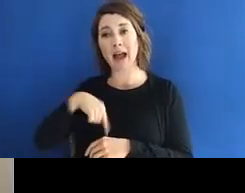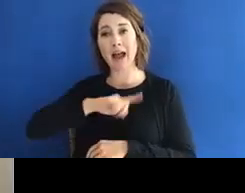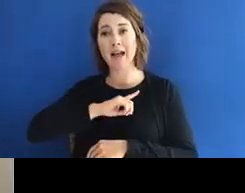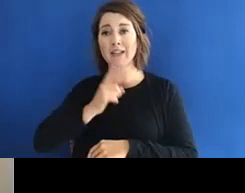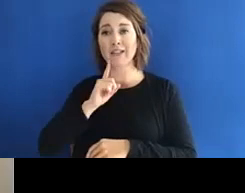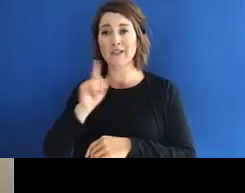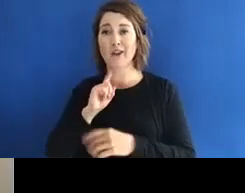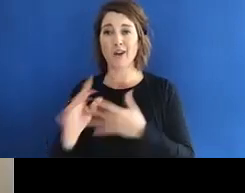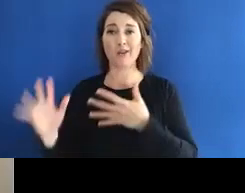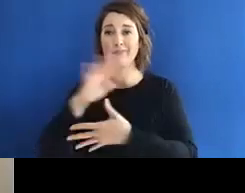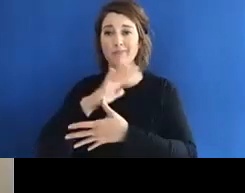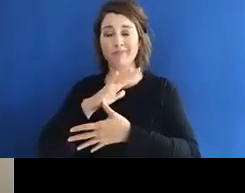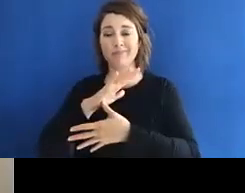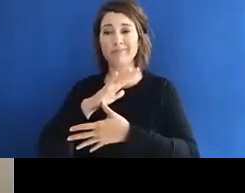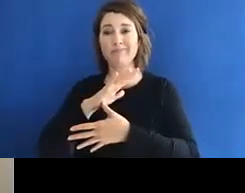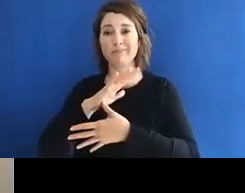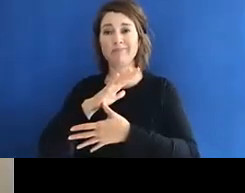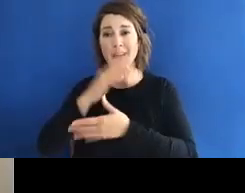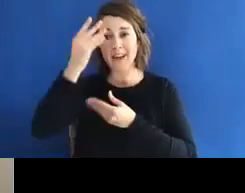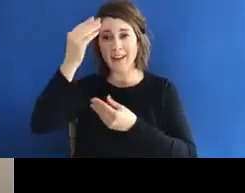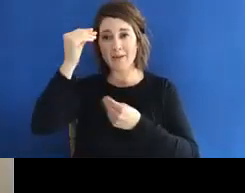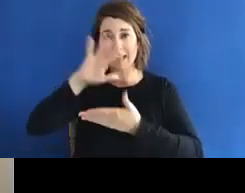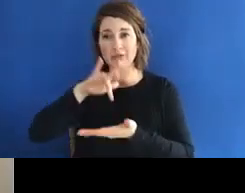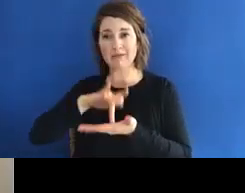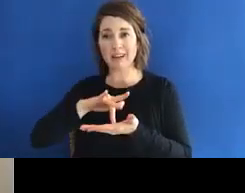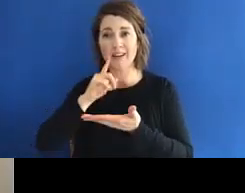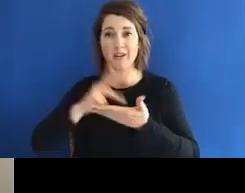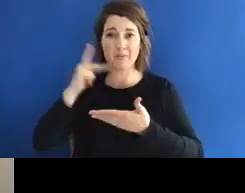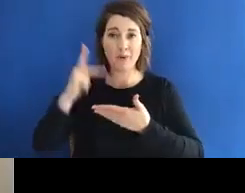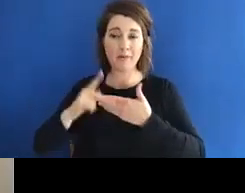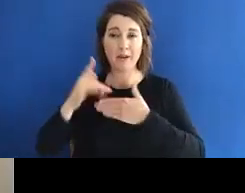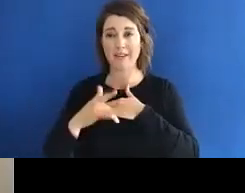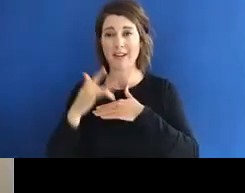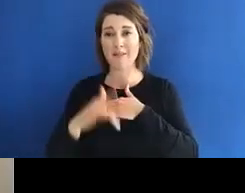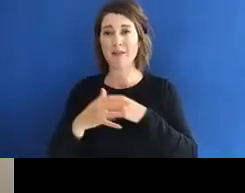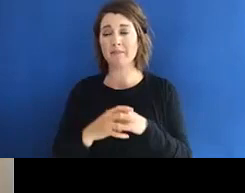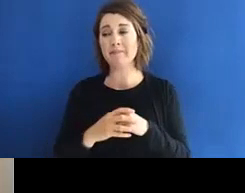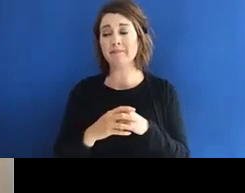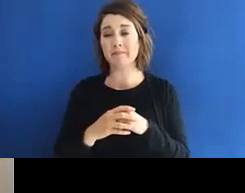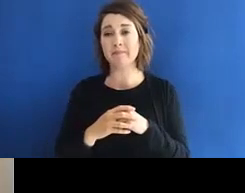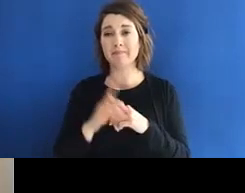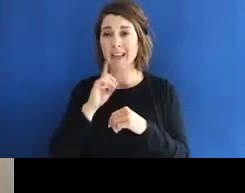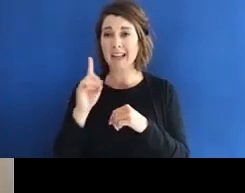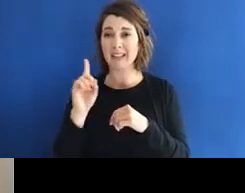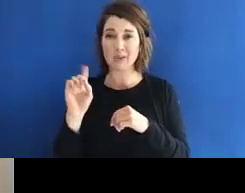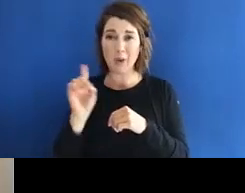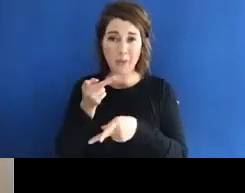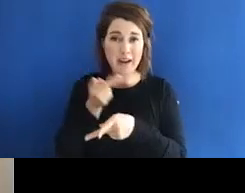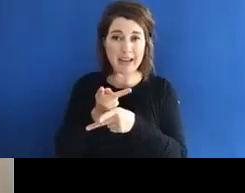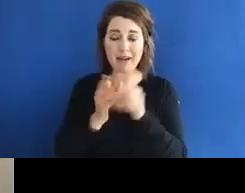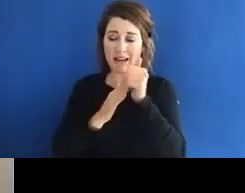other information about the programs we administer. It still remains our repository of guidance and